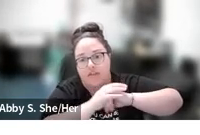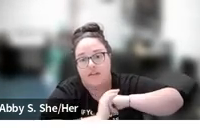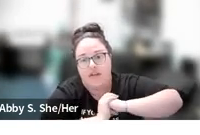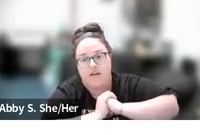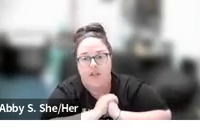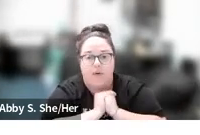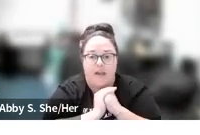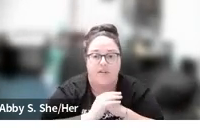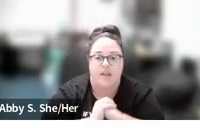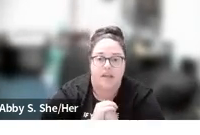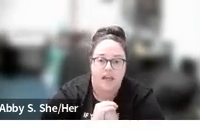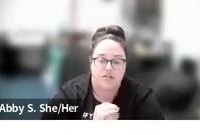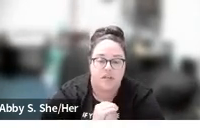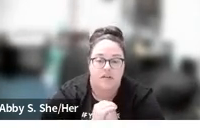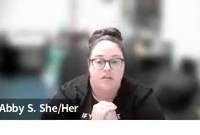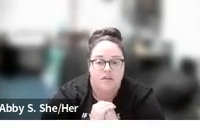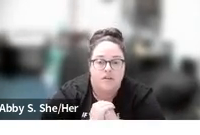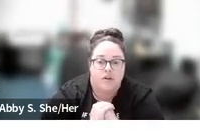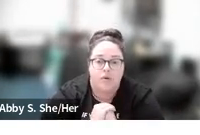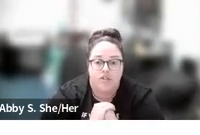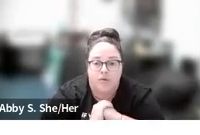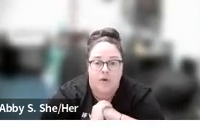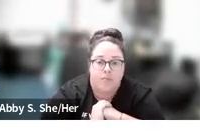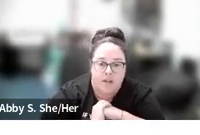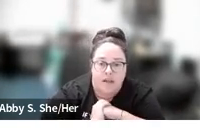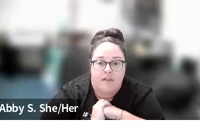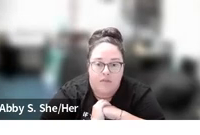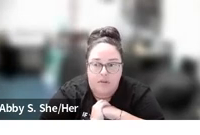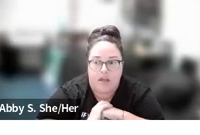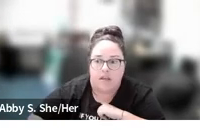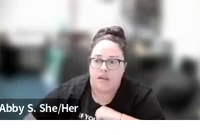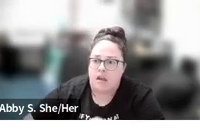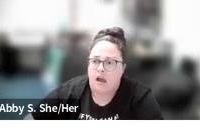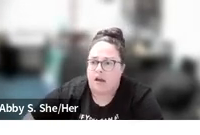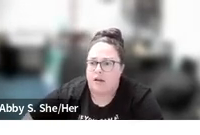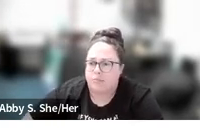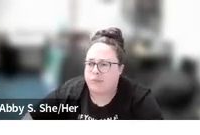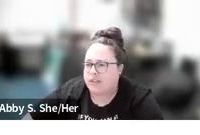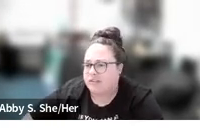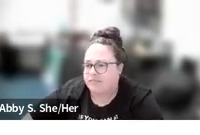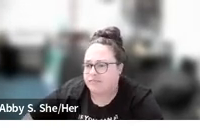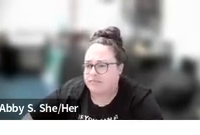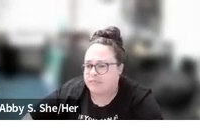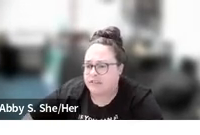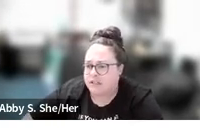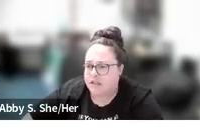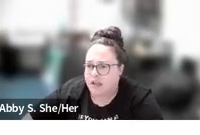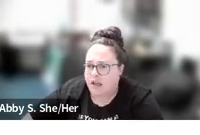right then and there. You don't have to like actually go to it, open it, and then reply.